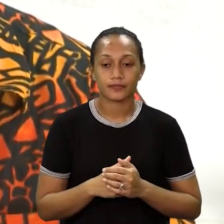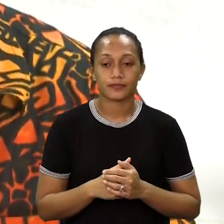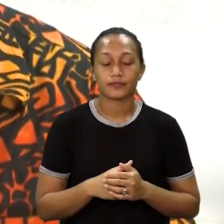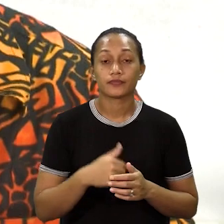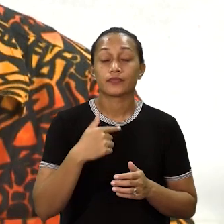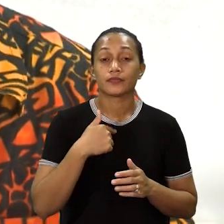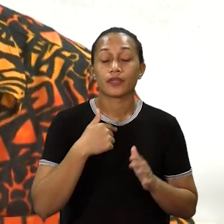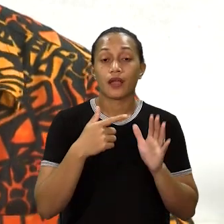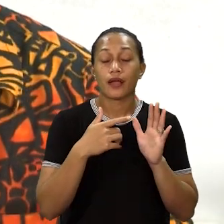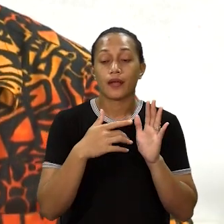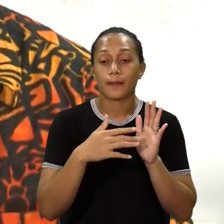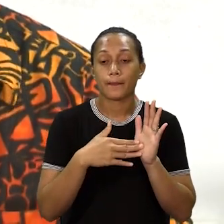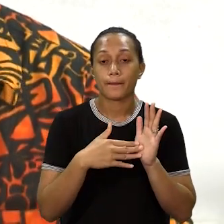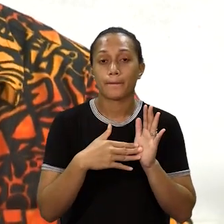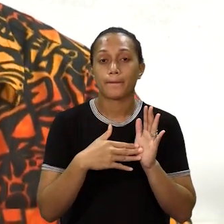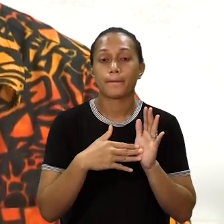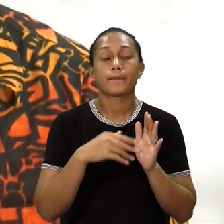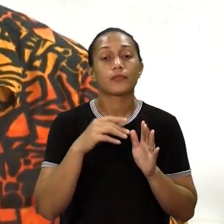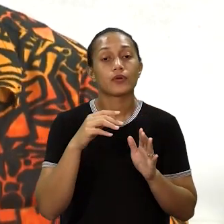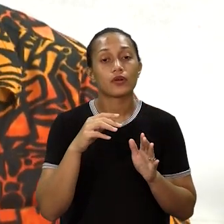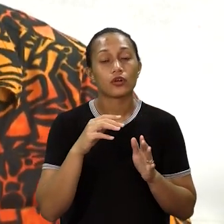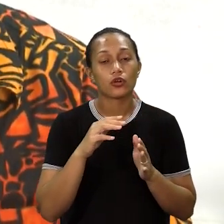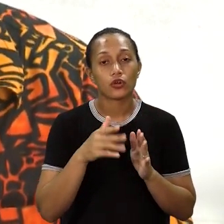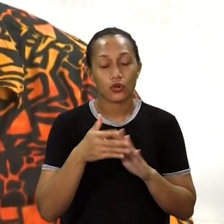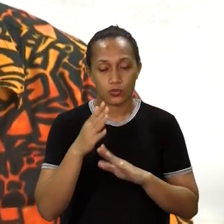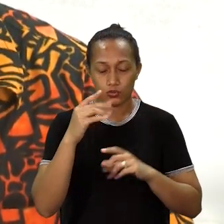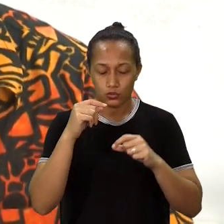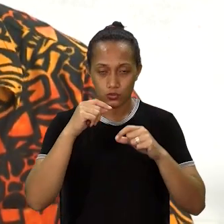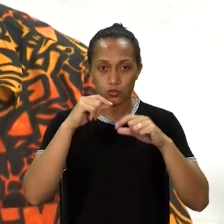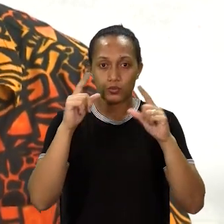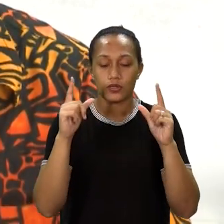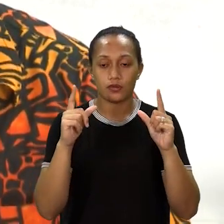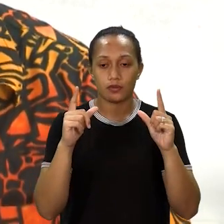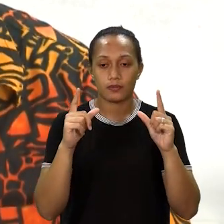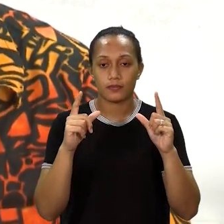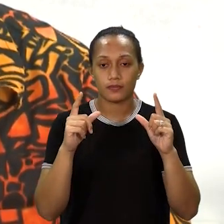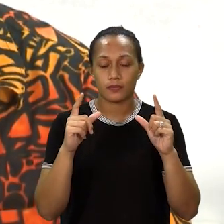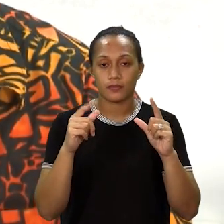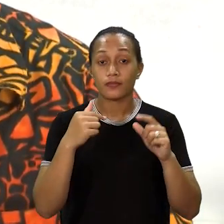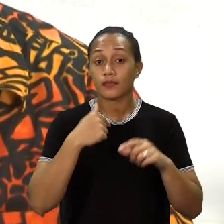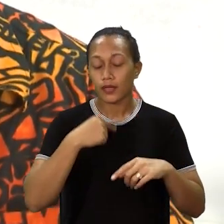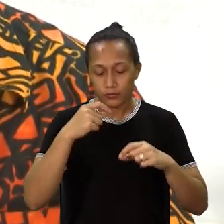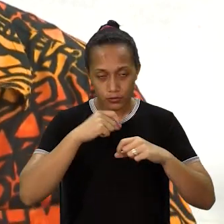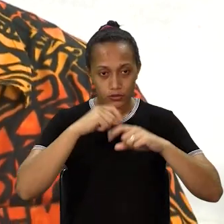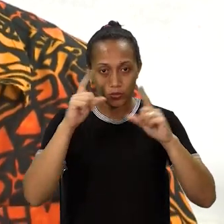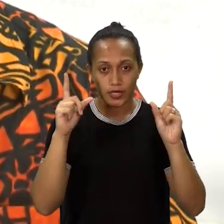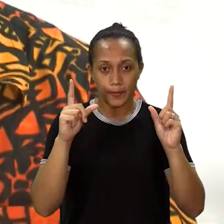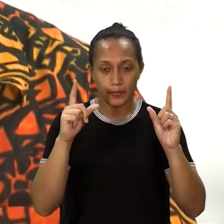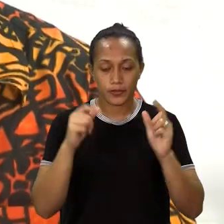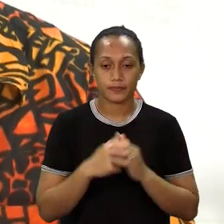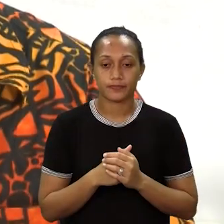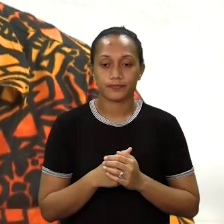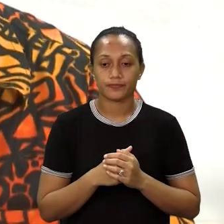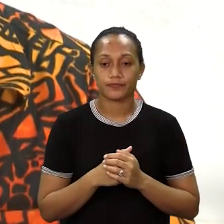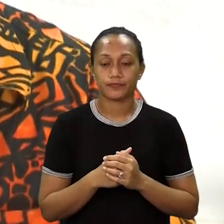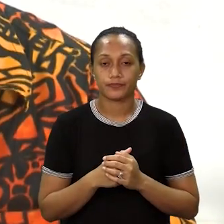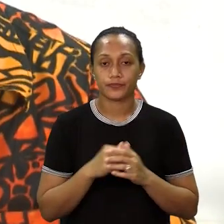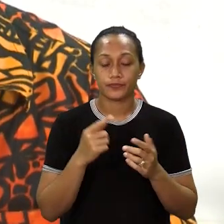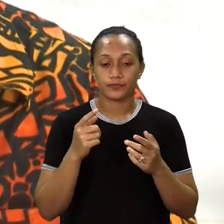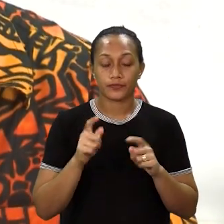sentence reads like this. I'm going to wake up. I'm going to wake